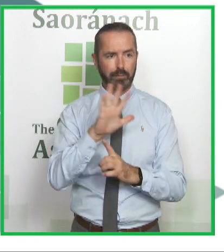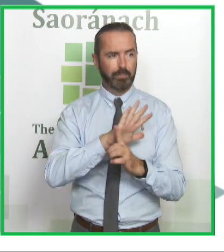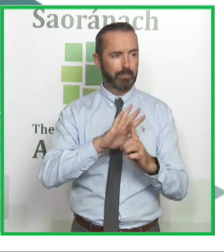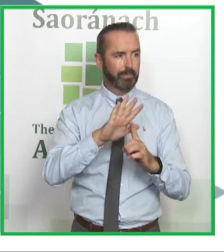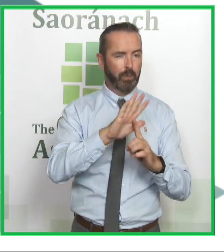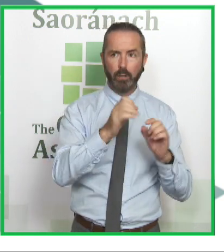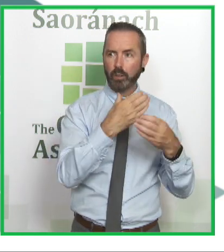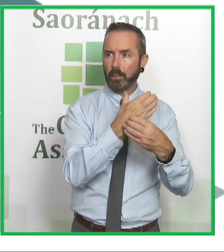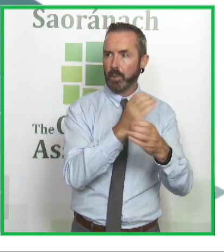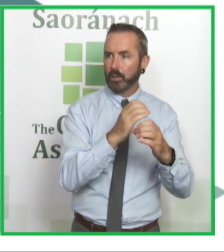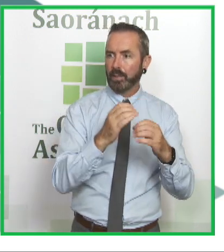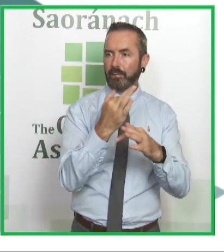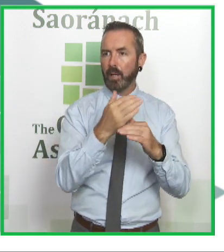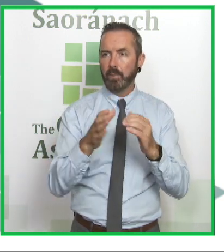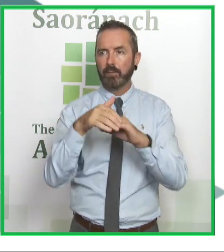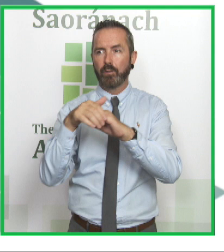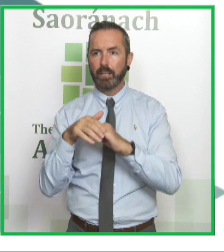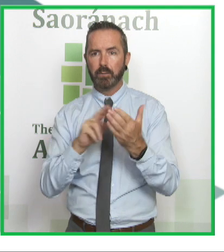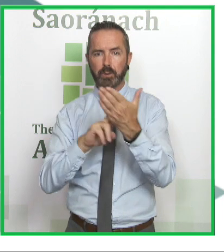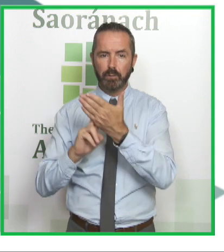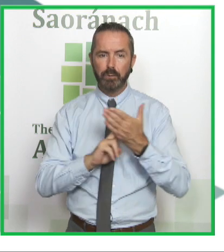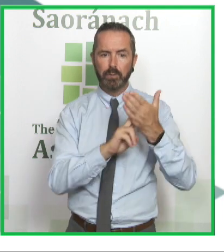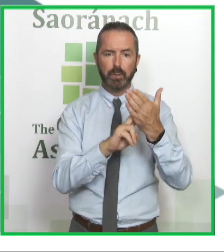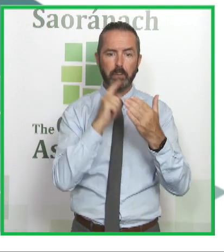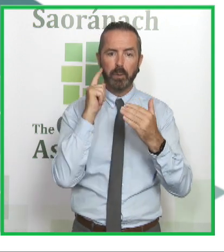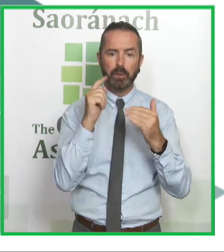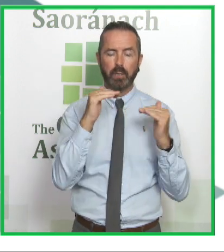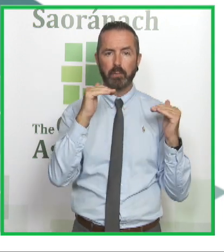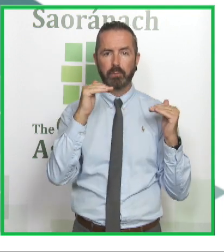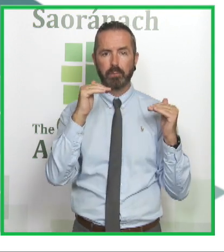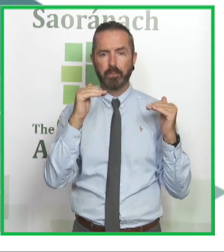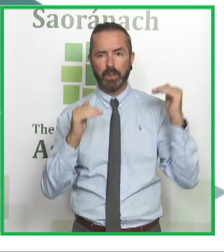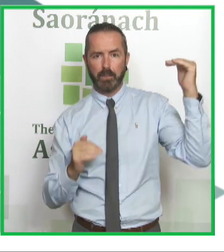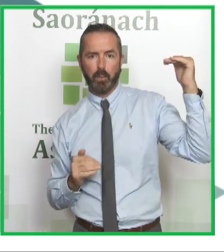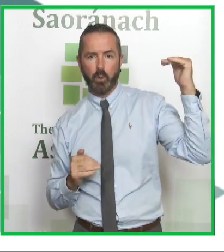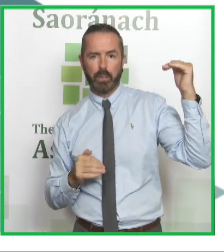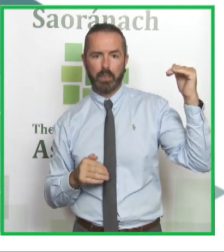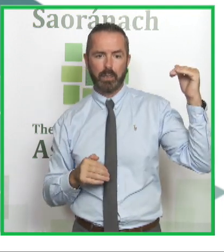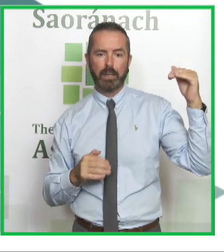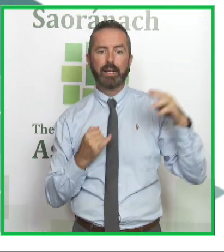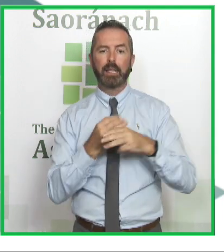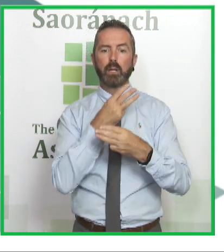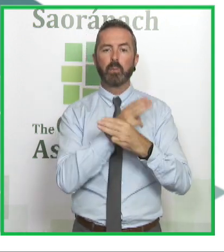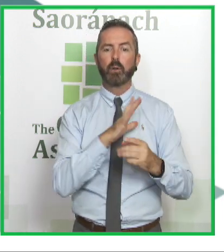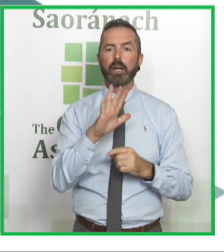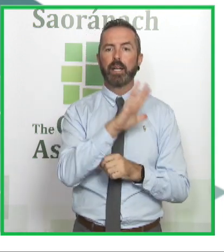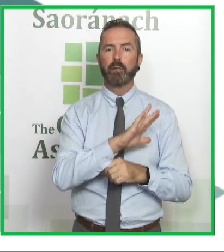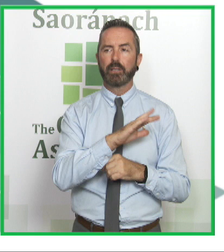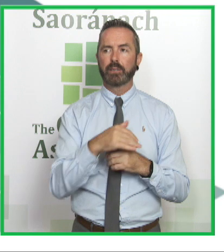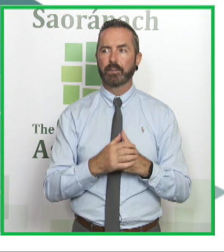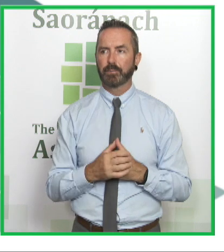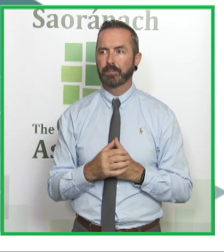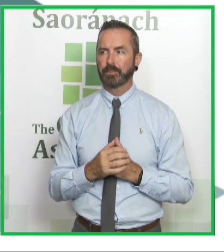communities, you have heard repeatedly that it is disproportionately present within areas of high deprivation.